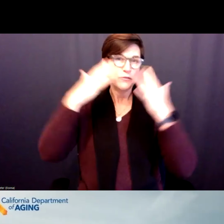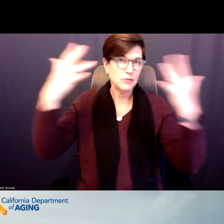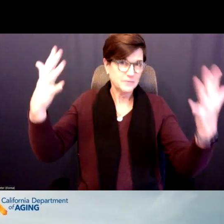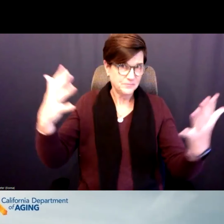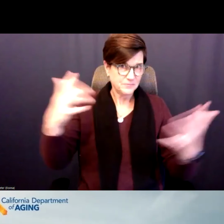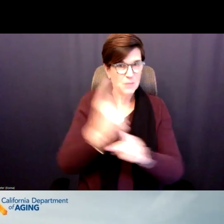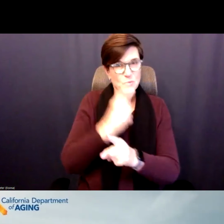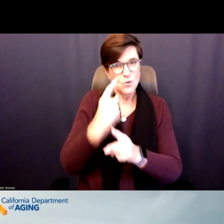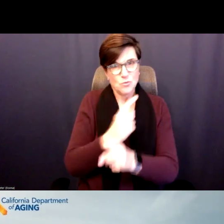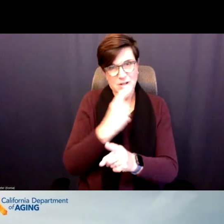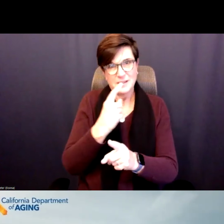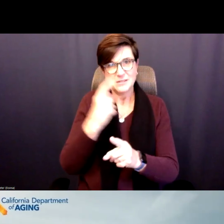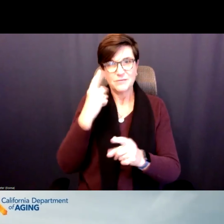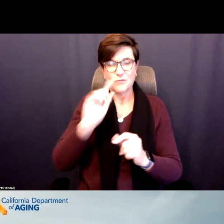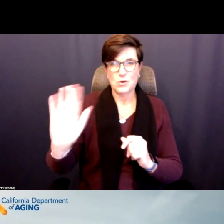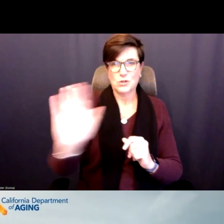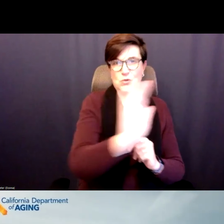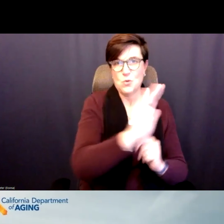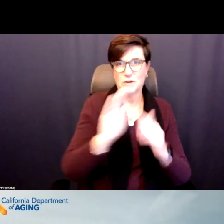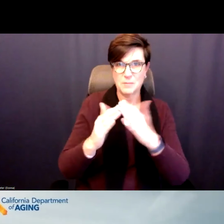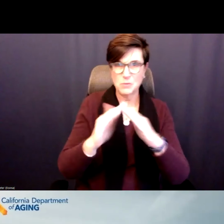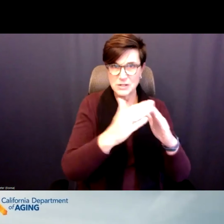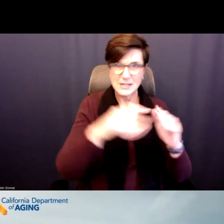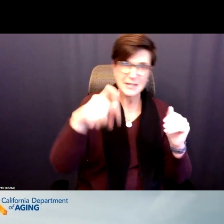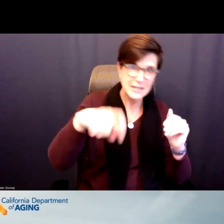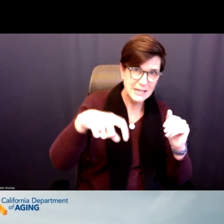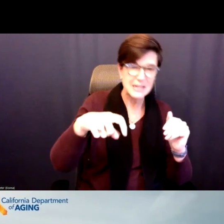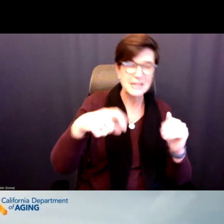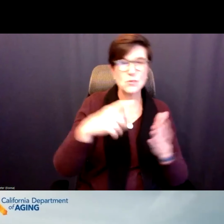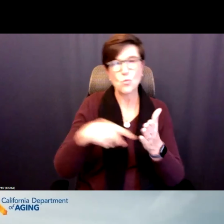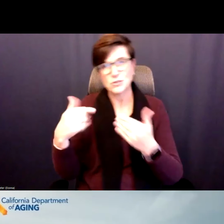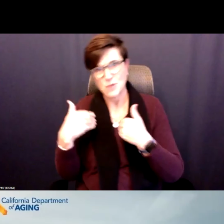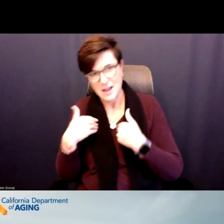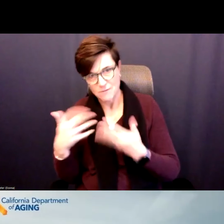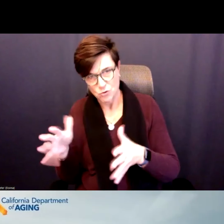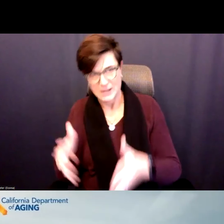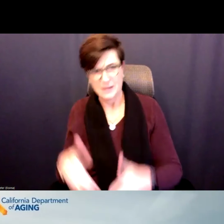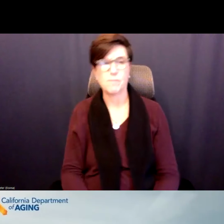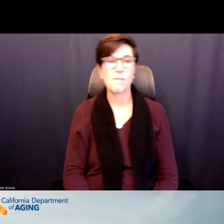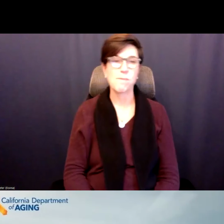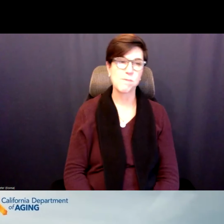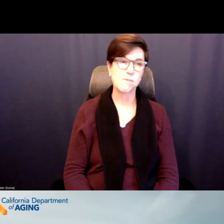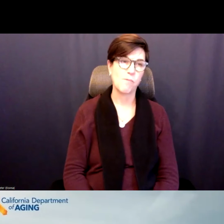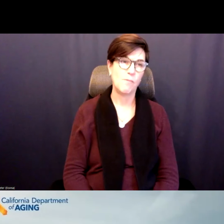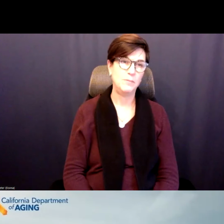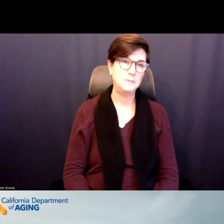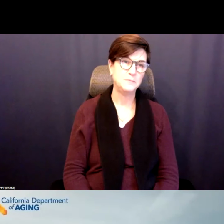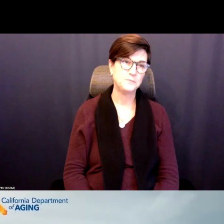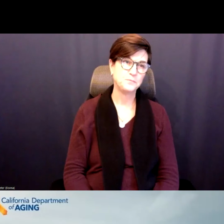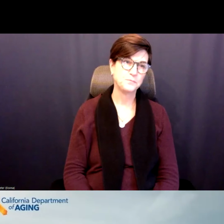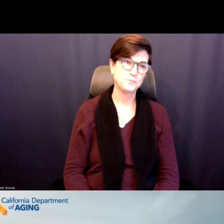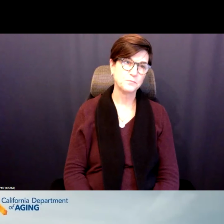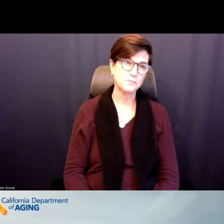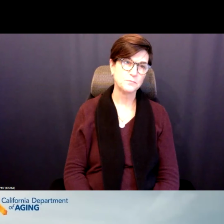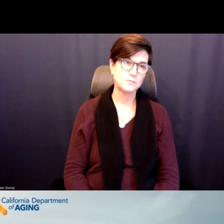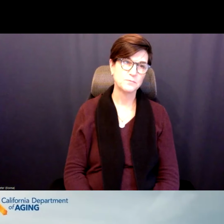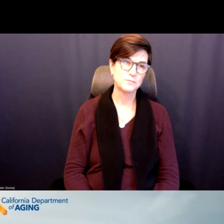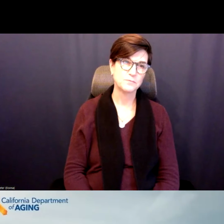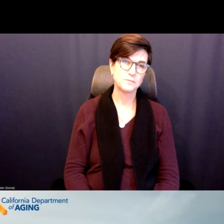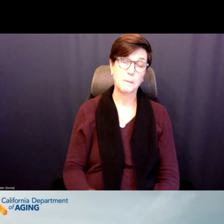appropriate for your community's unique needs and assets. So on the next slide, there is an overview of